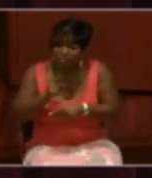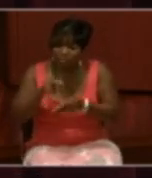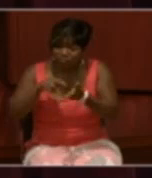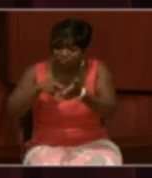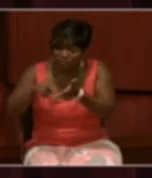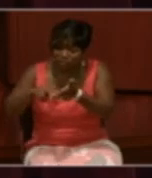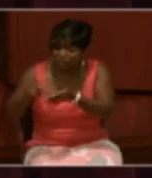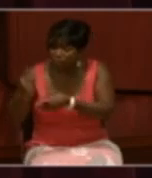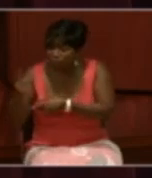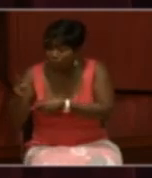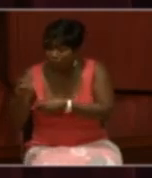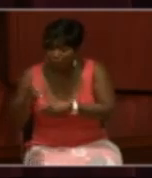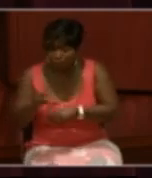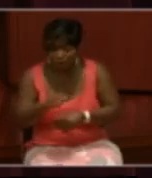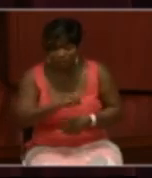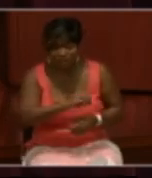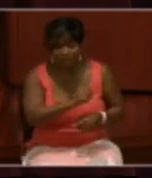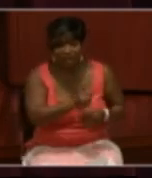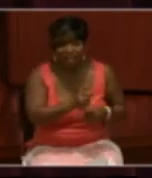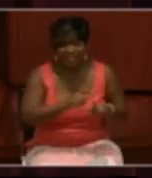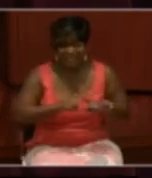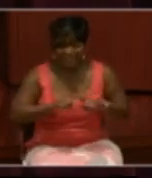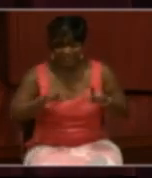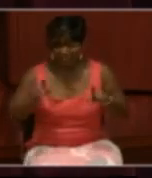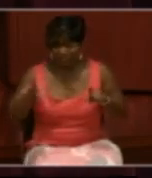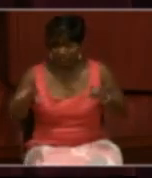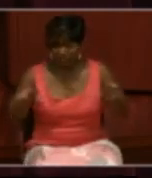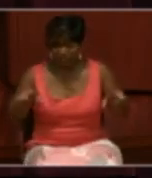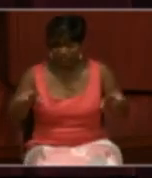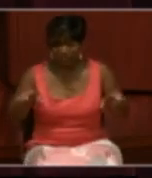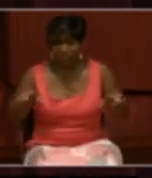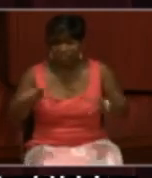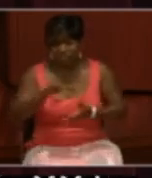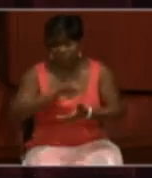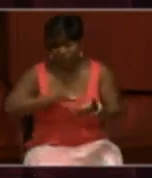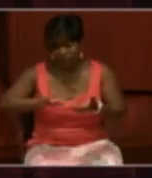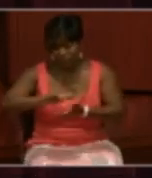researched one or the other and had the two different record groups confused.